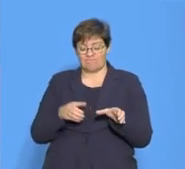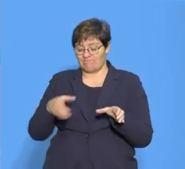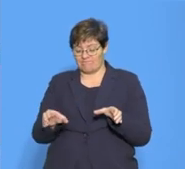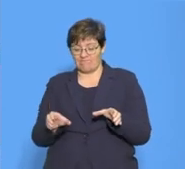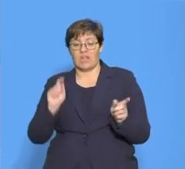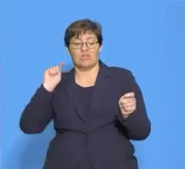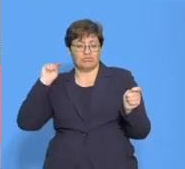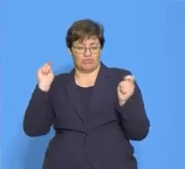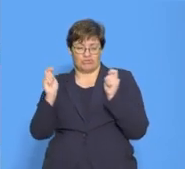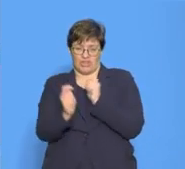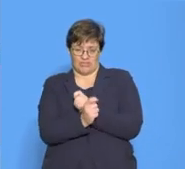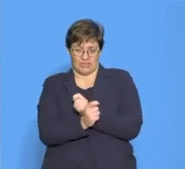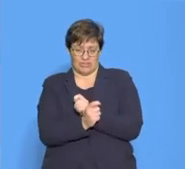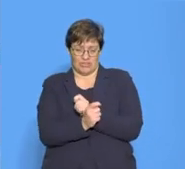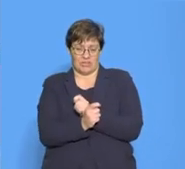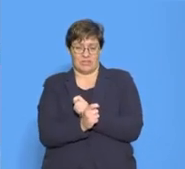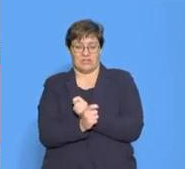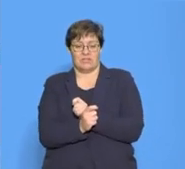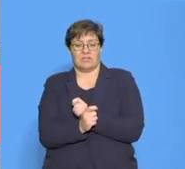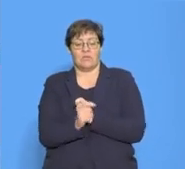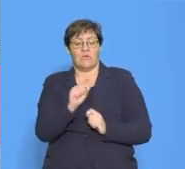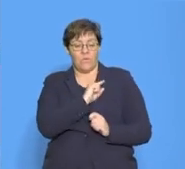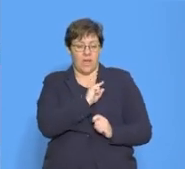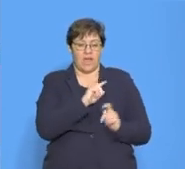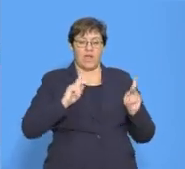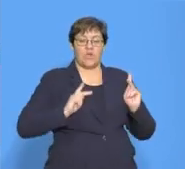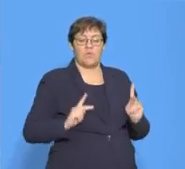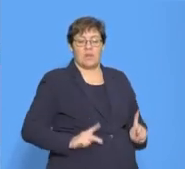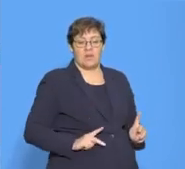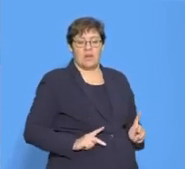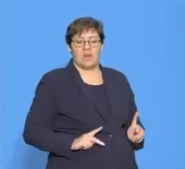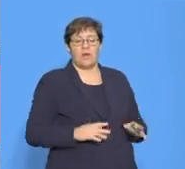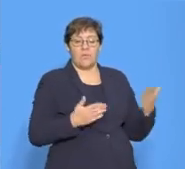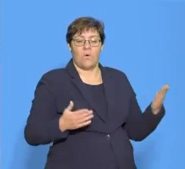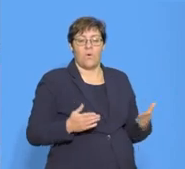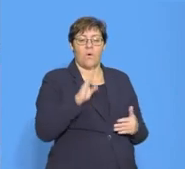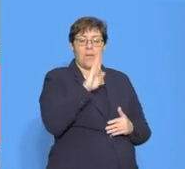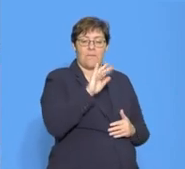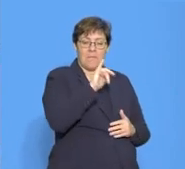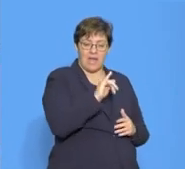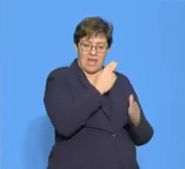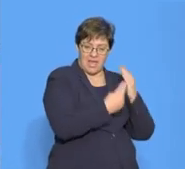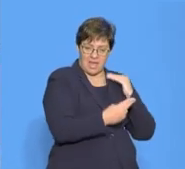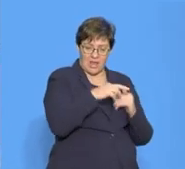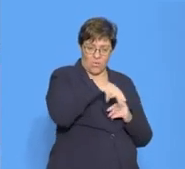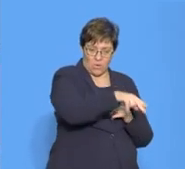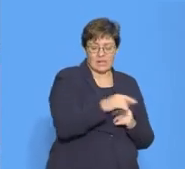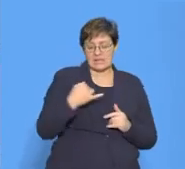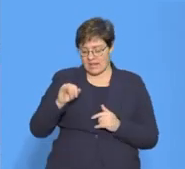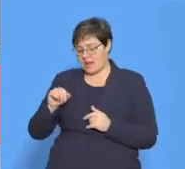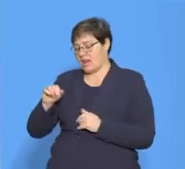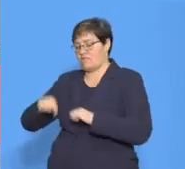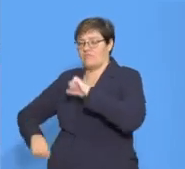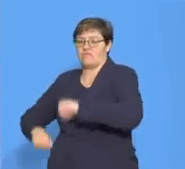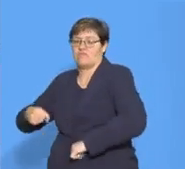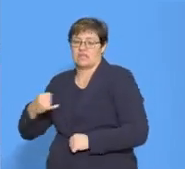those are the things that have changed due to the fact that humans have become bipedal and the rest of primates are